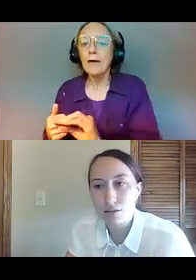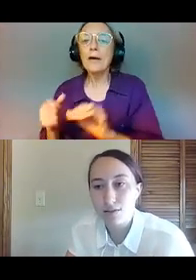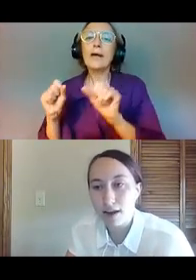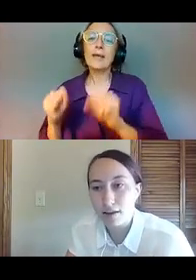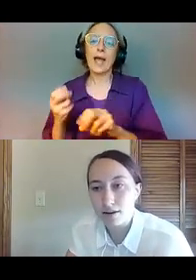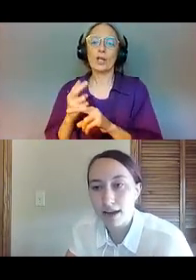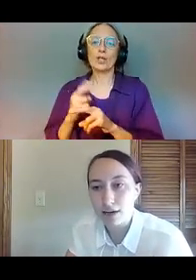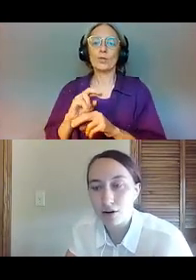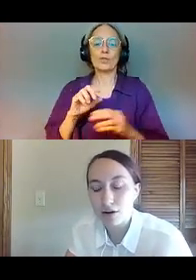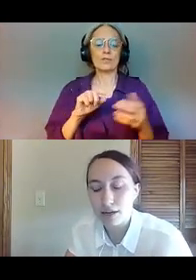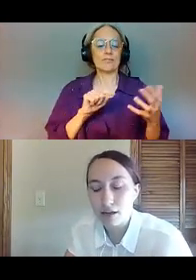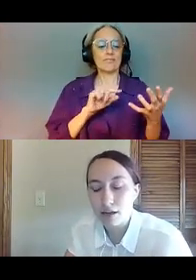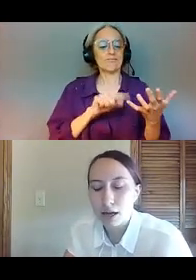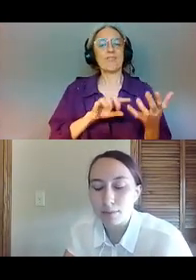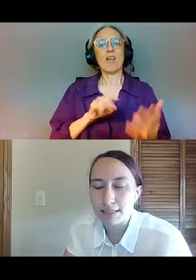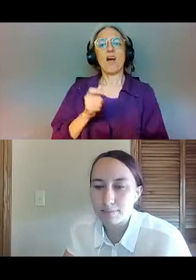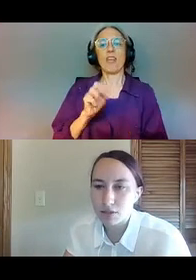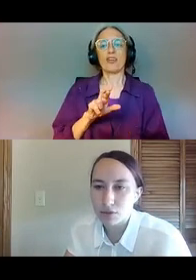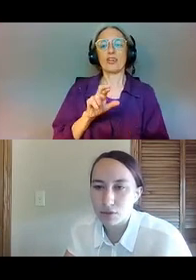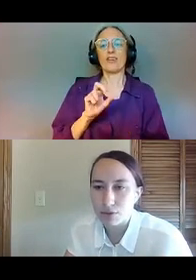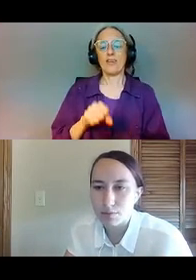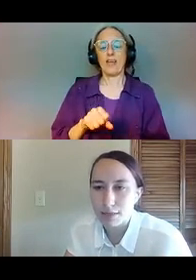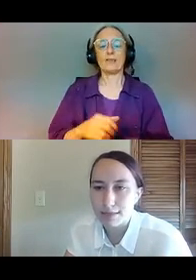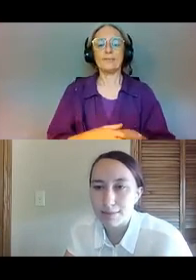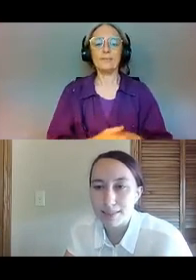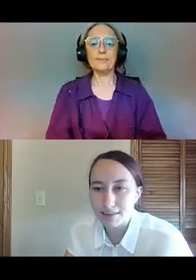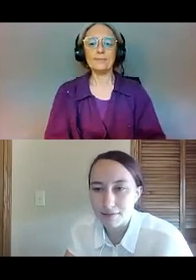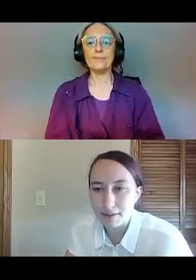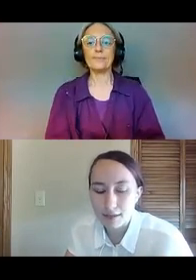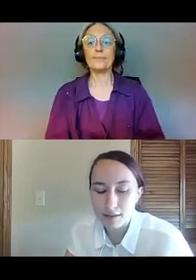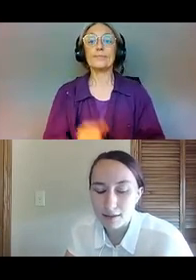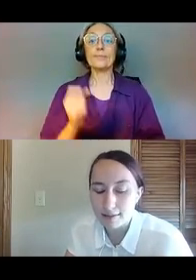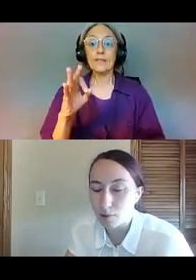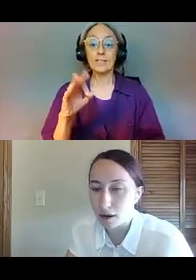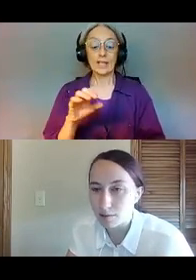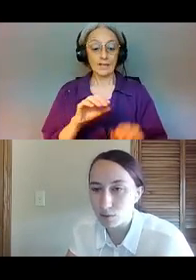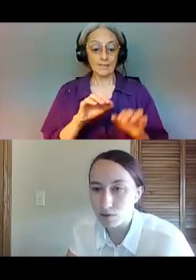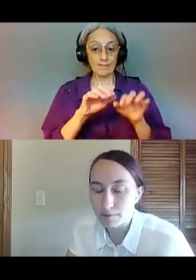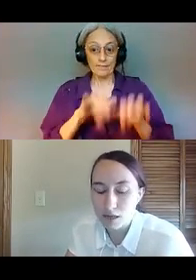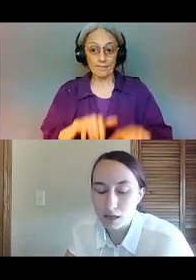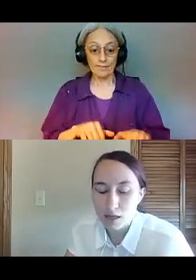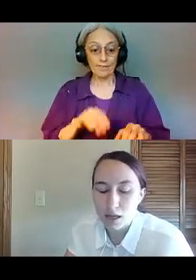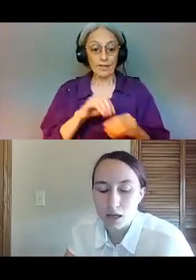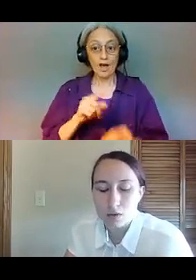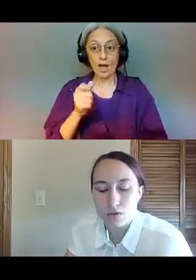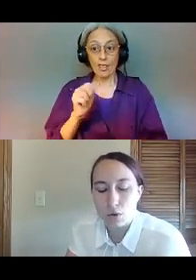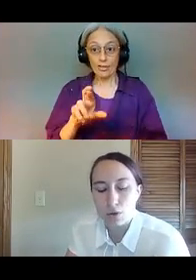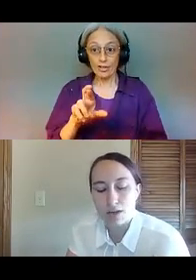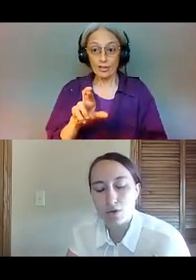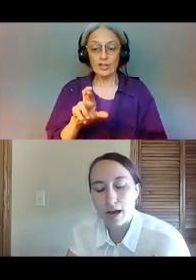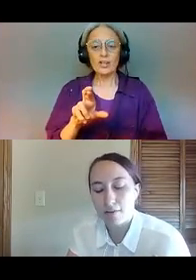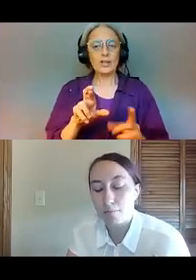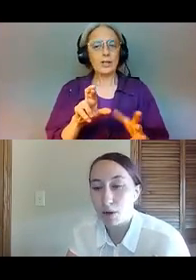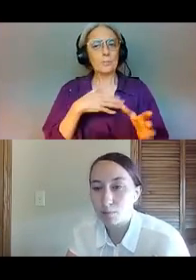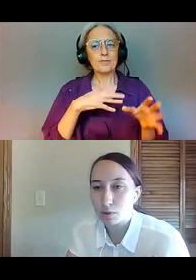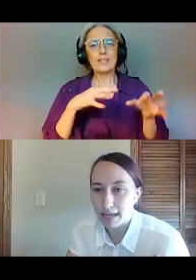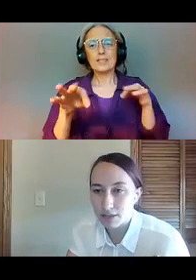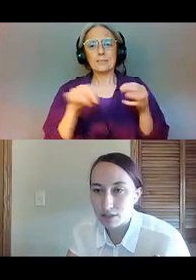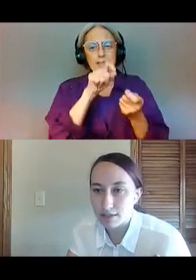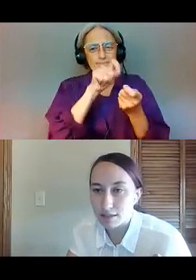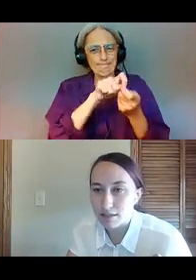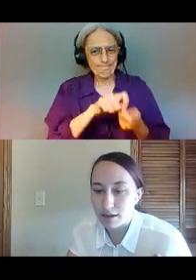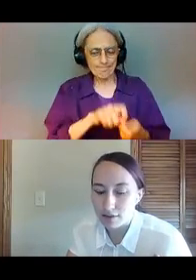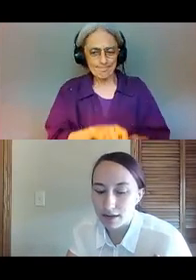need to use the other category, please make sure to be as specific as possible. So if you have